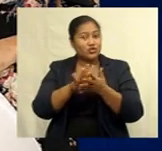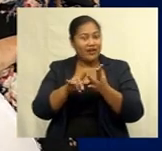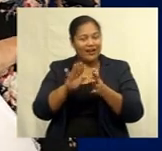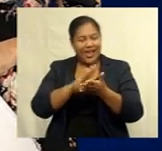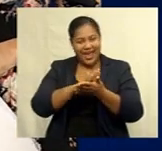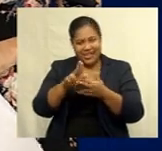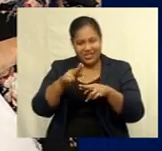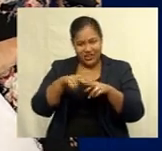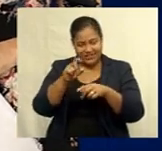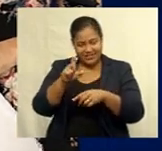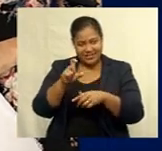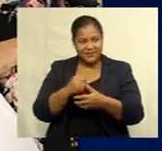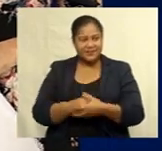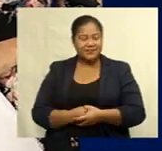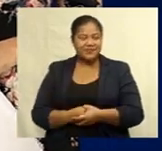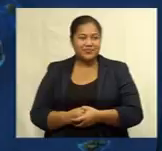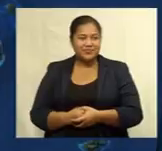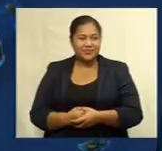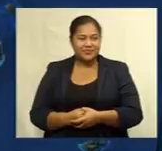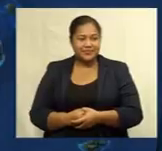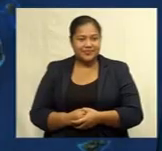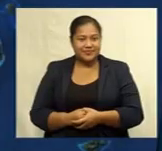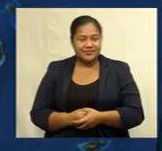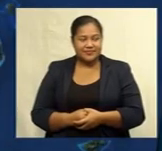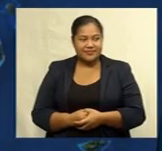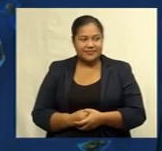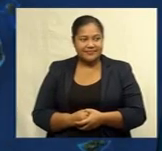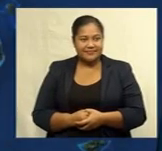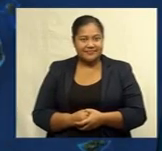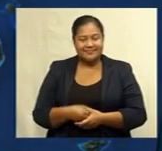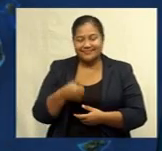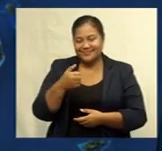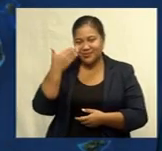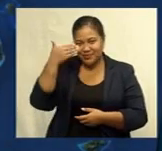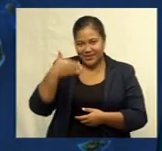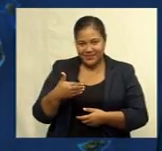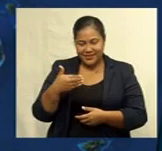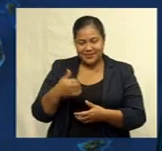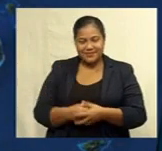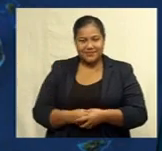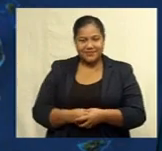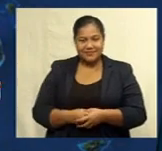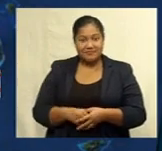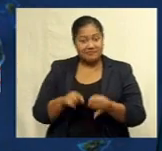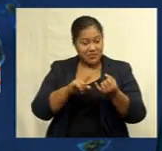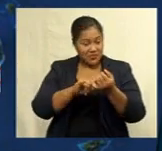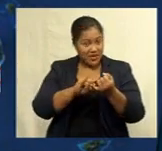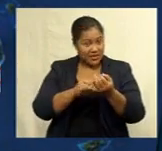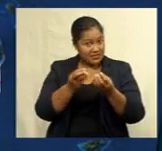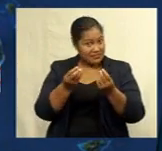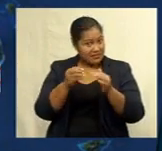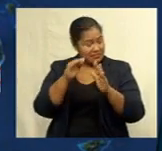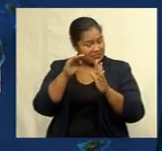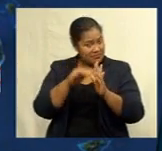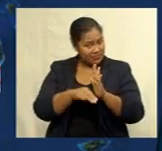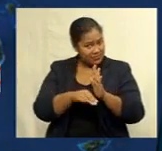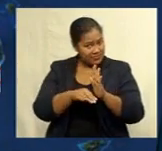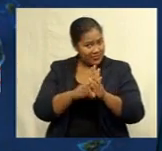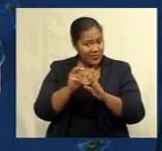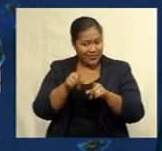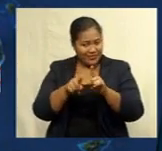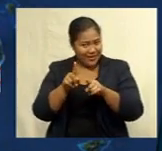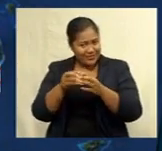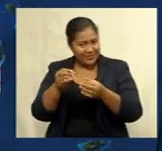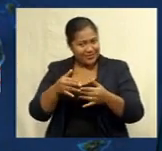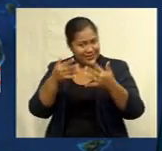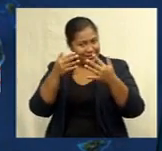Bank to give us the latest figures from the money market. Good evening. The US dollar fell after their inflation data